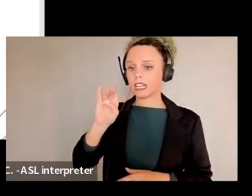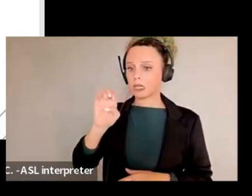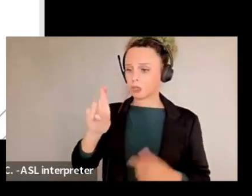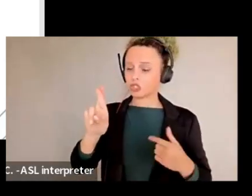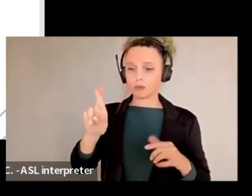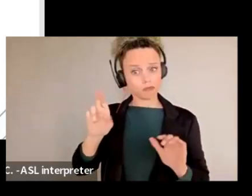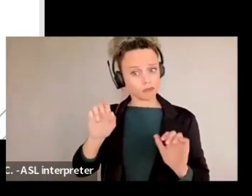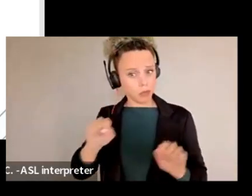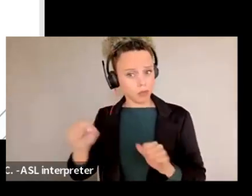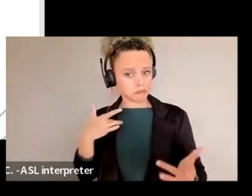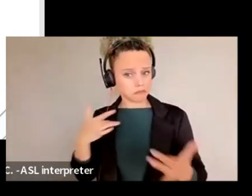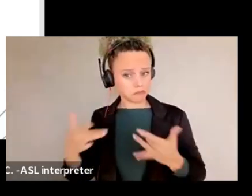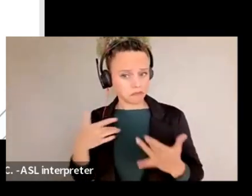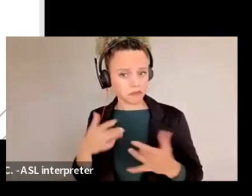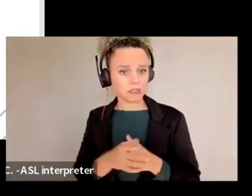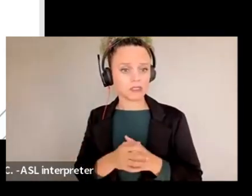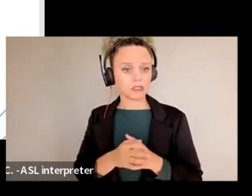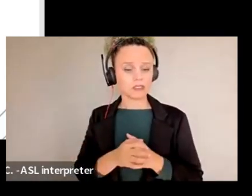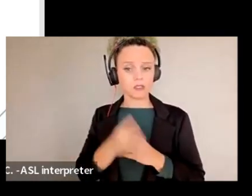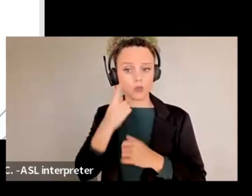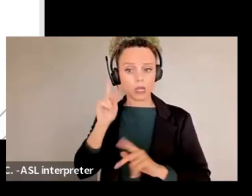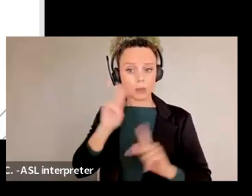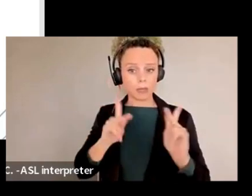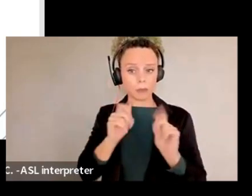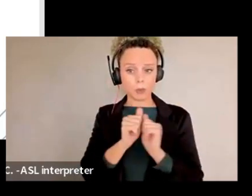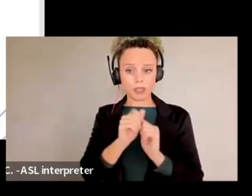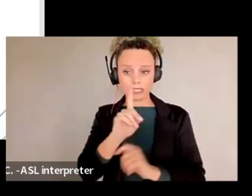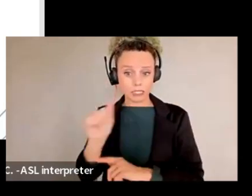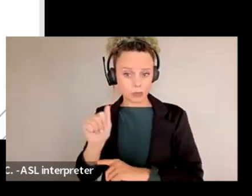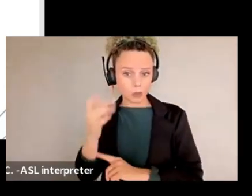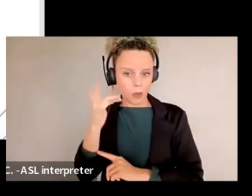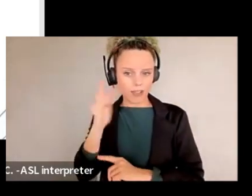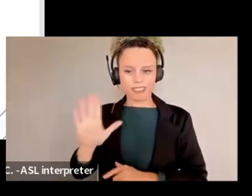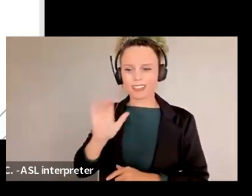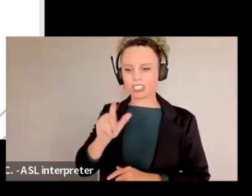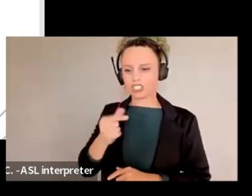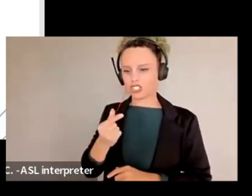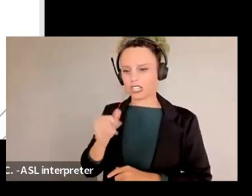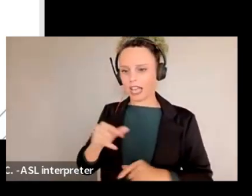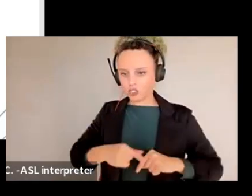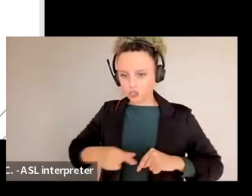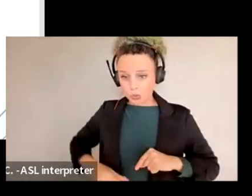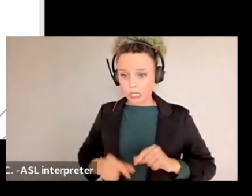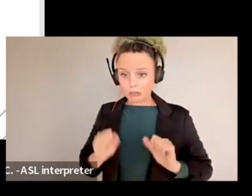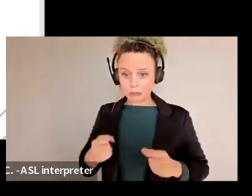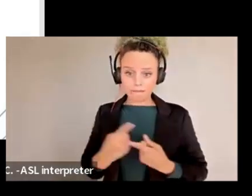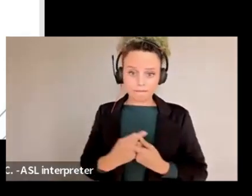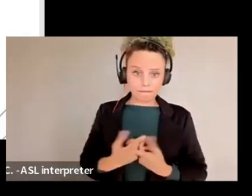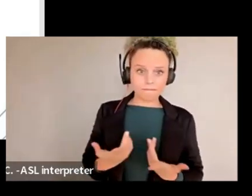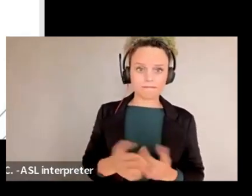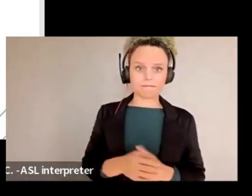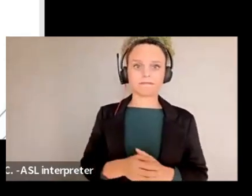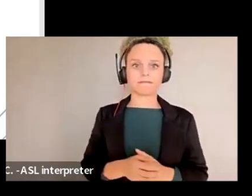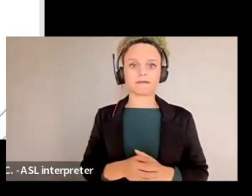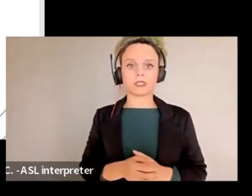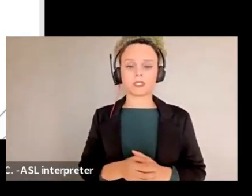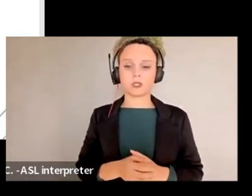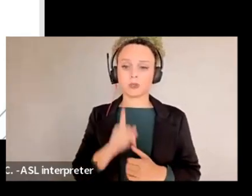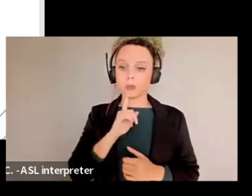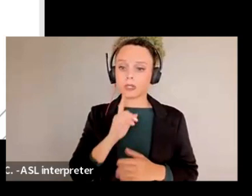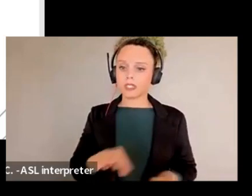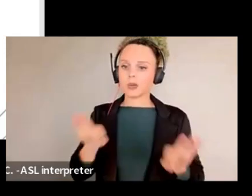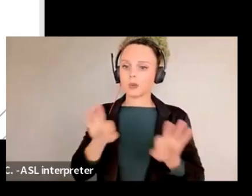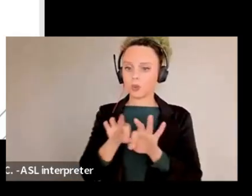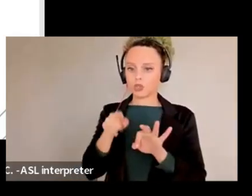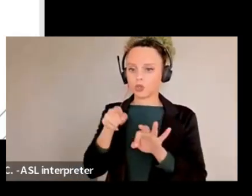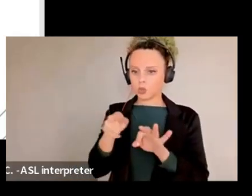individualized, but fiber can be a very big concern for people with disabilities who have altered GI tracts. So